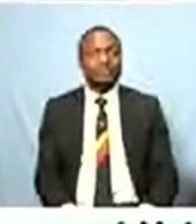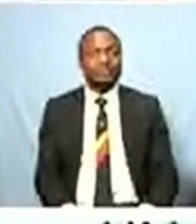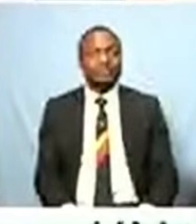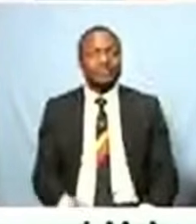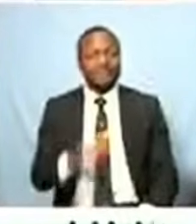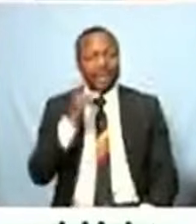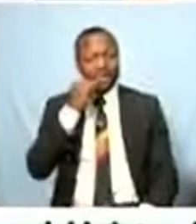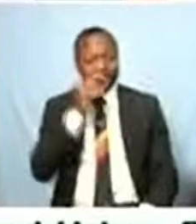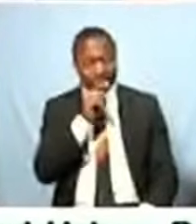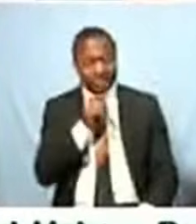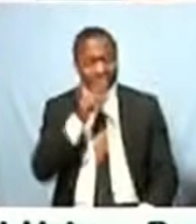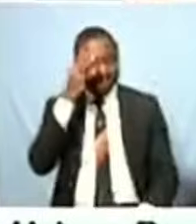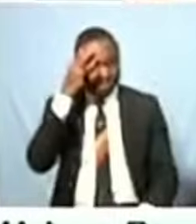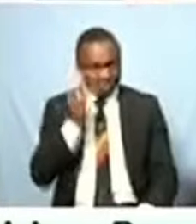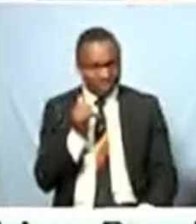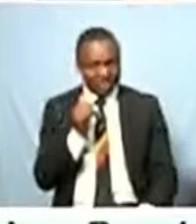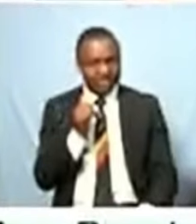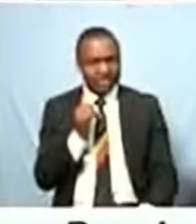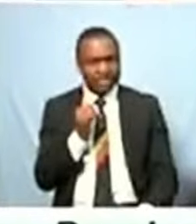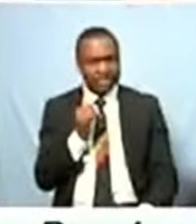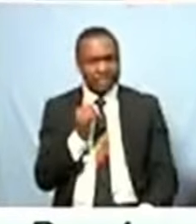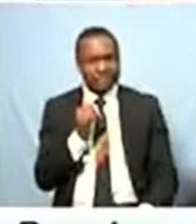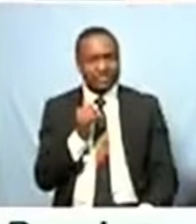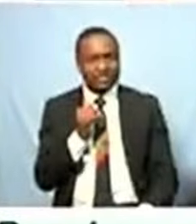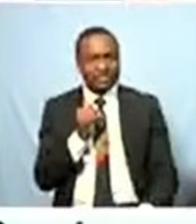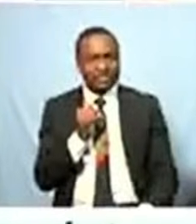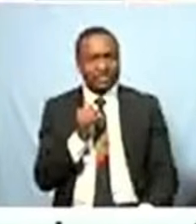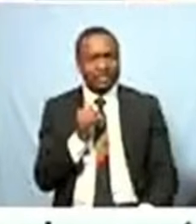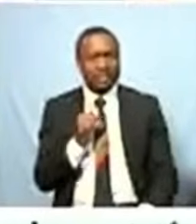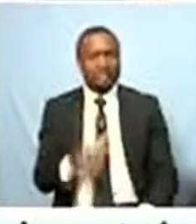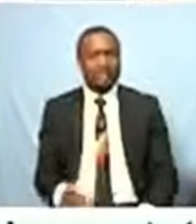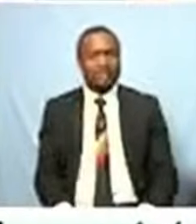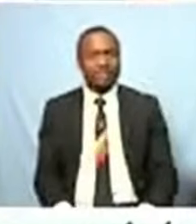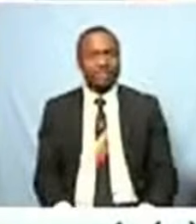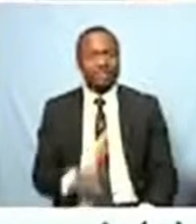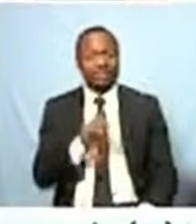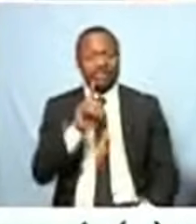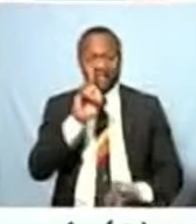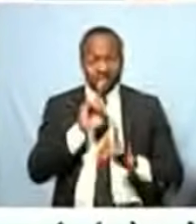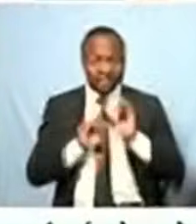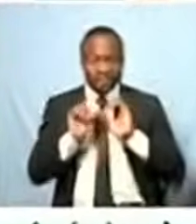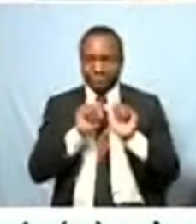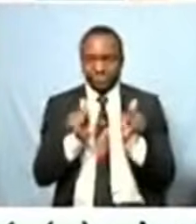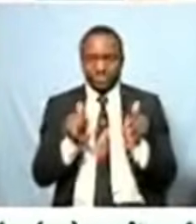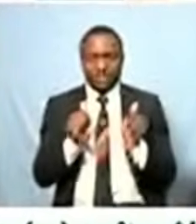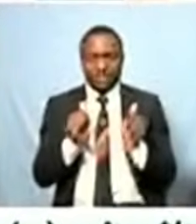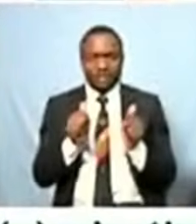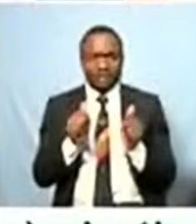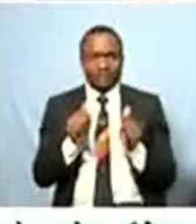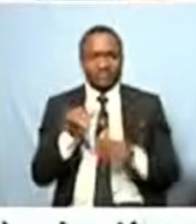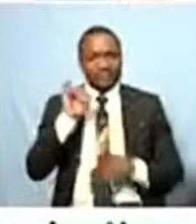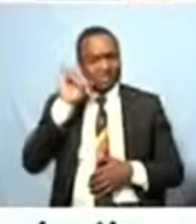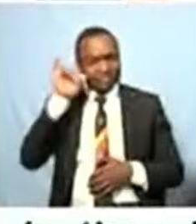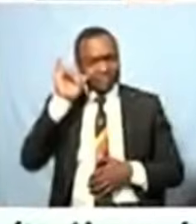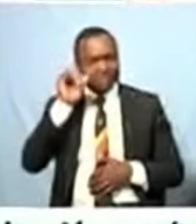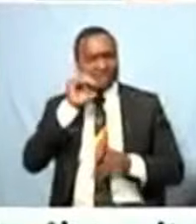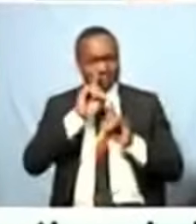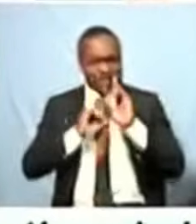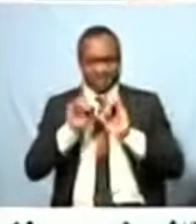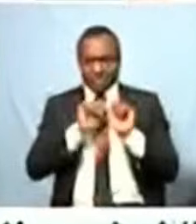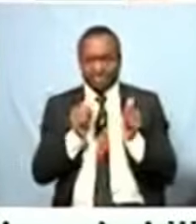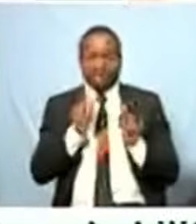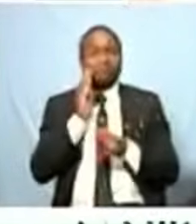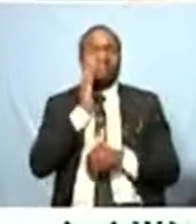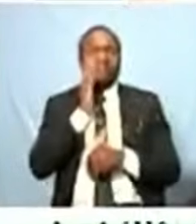because I think she does debate very well. Your debate yesterday on albinism, I